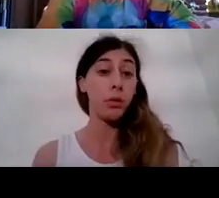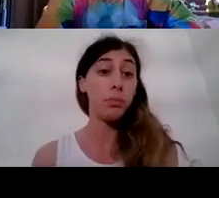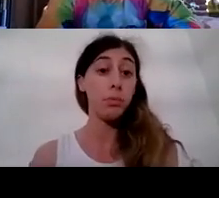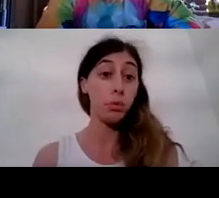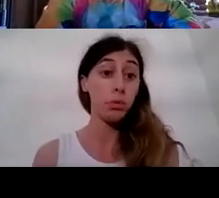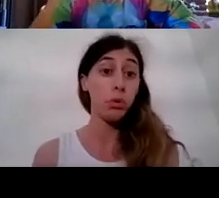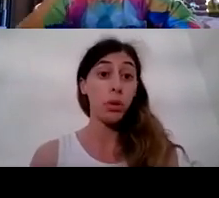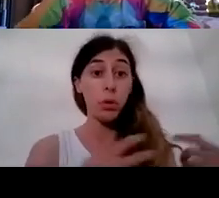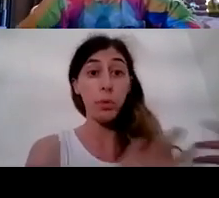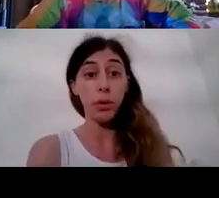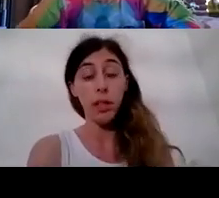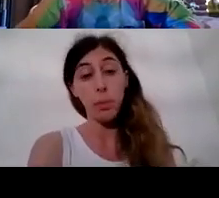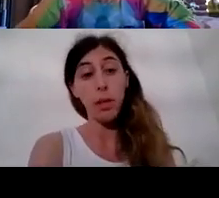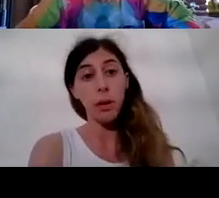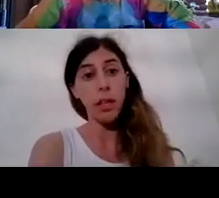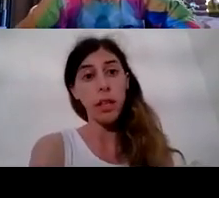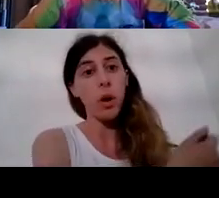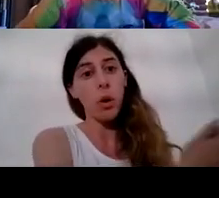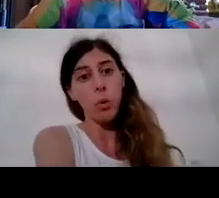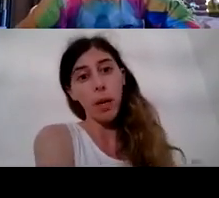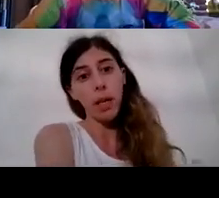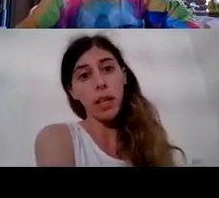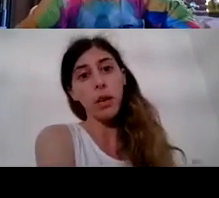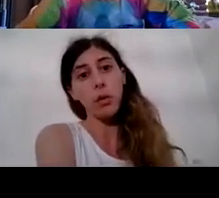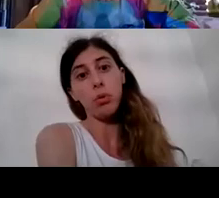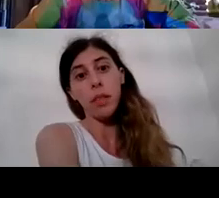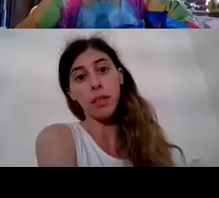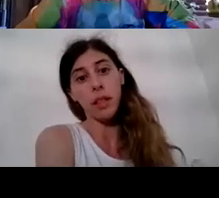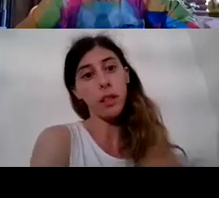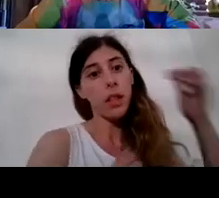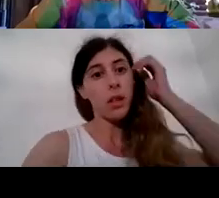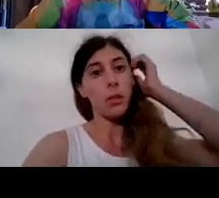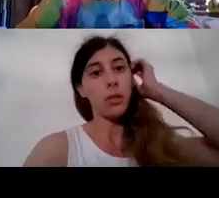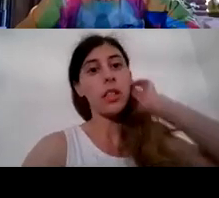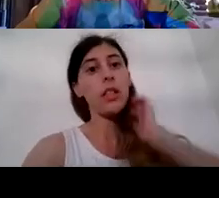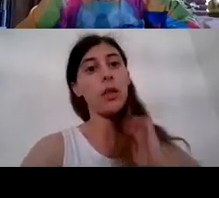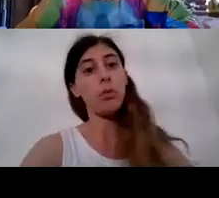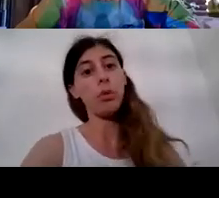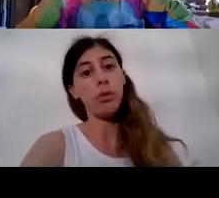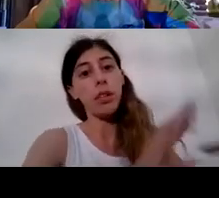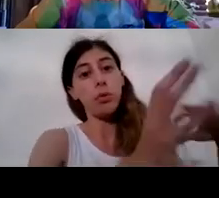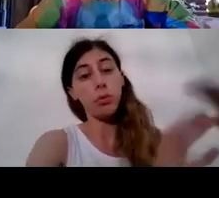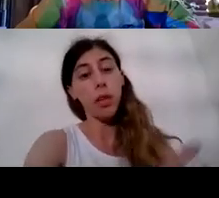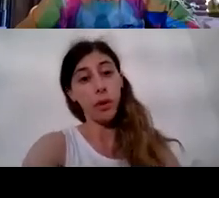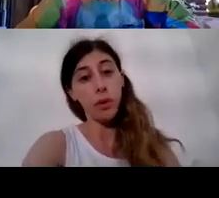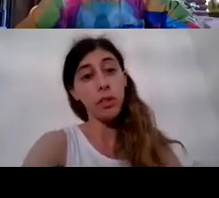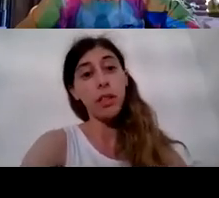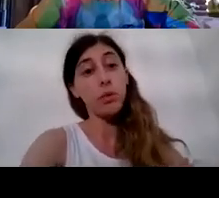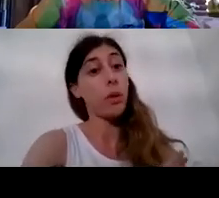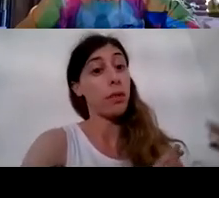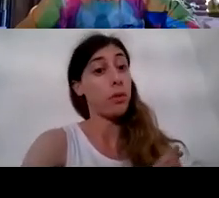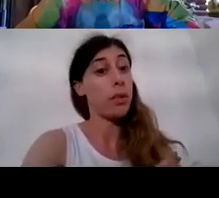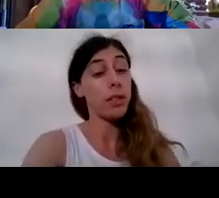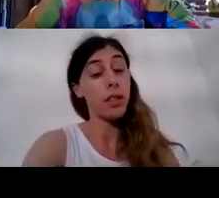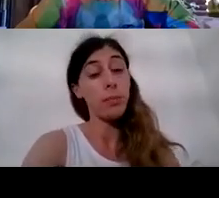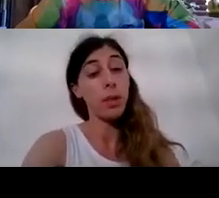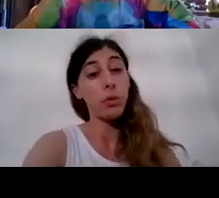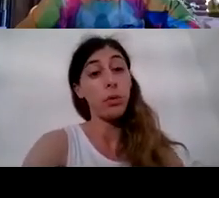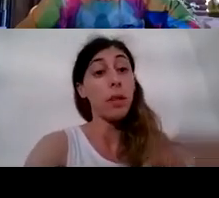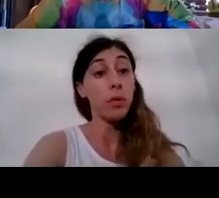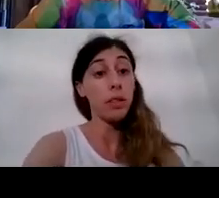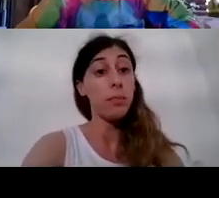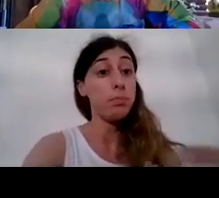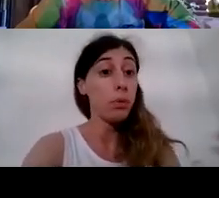when it was called Transgender, which I will be addressing later on. It is our